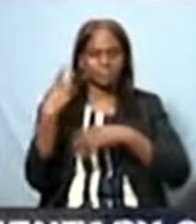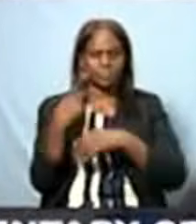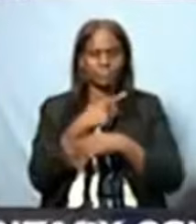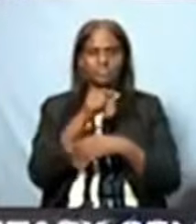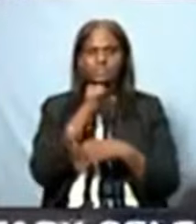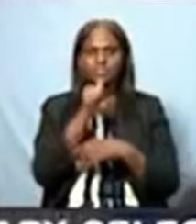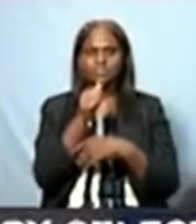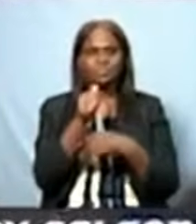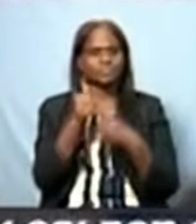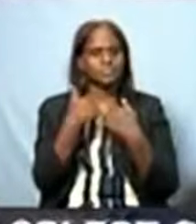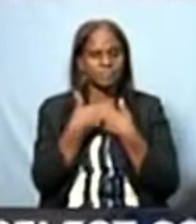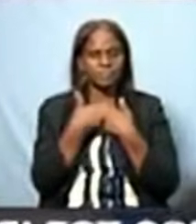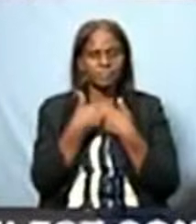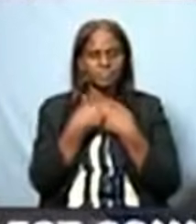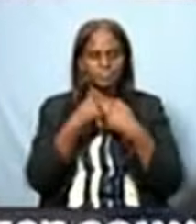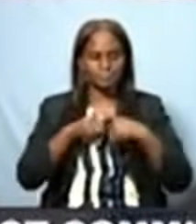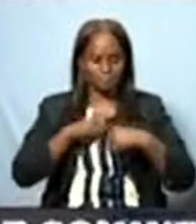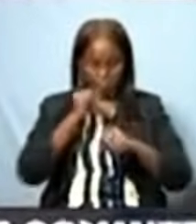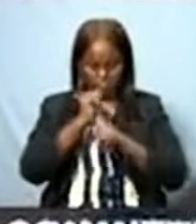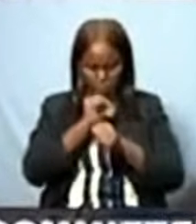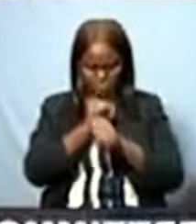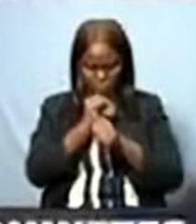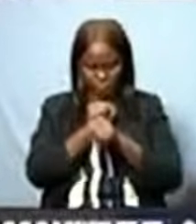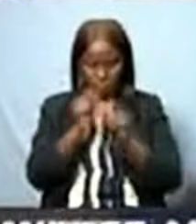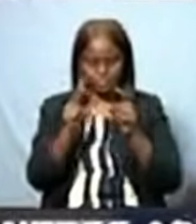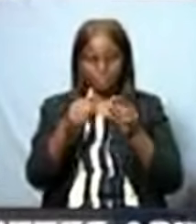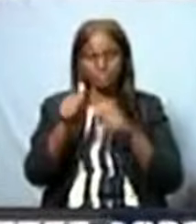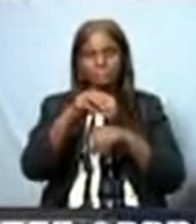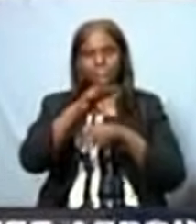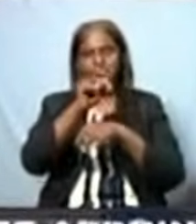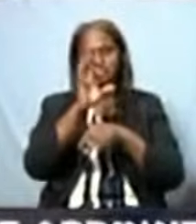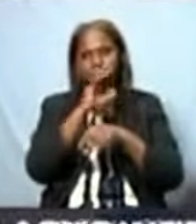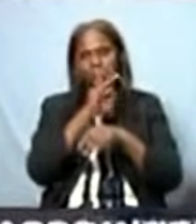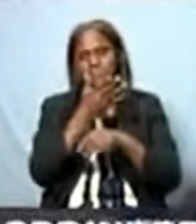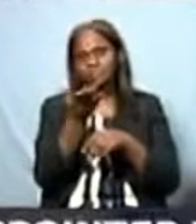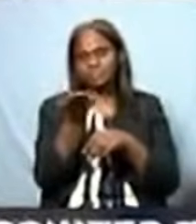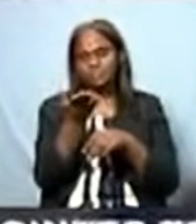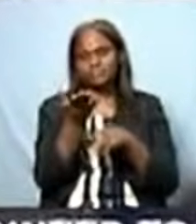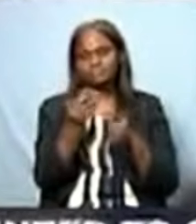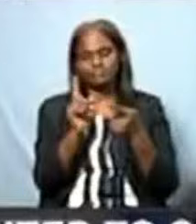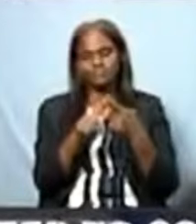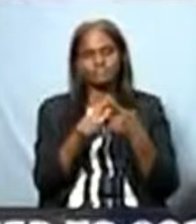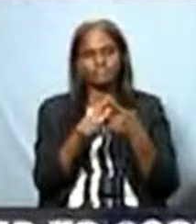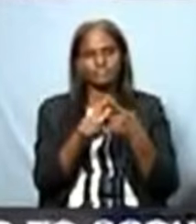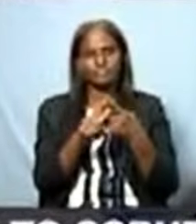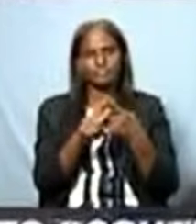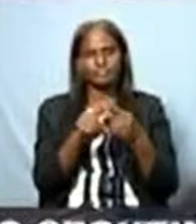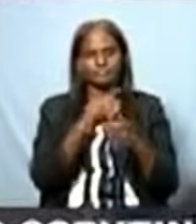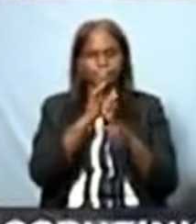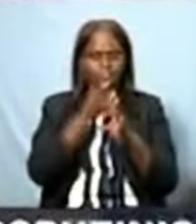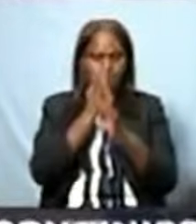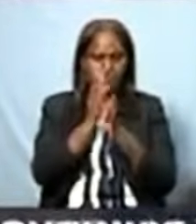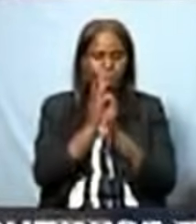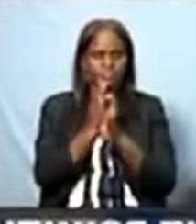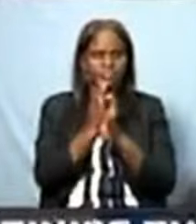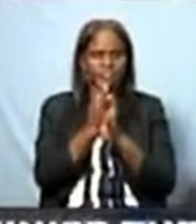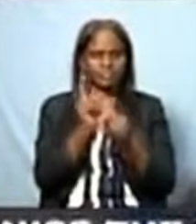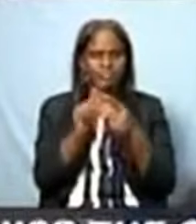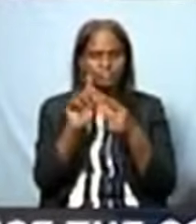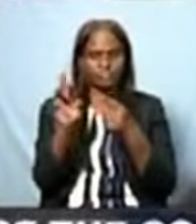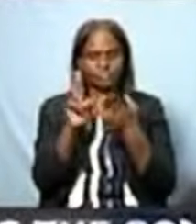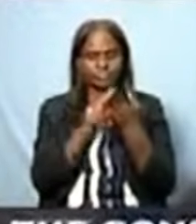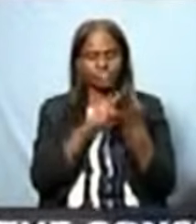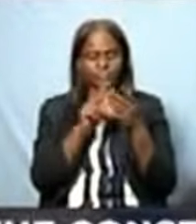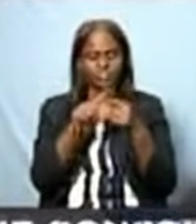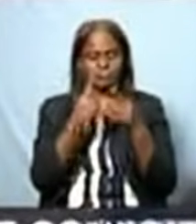not attract our mandate. So you are guided to stick to your submission.